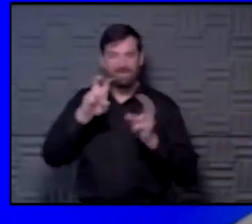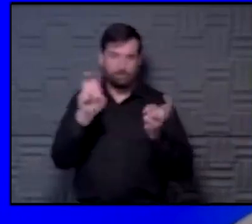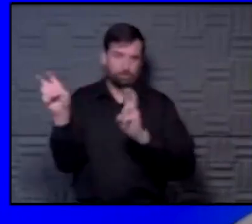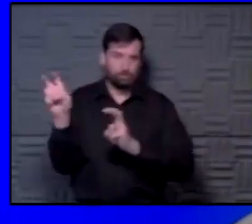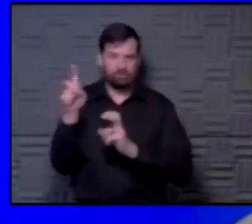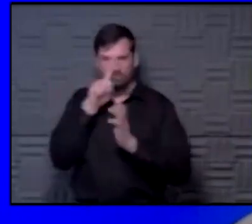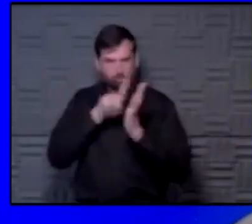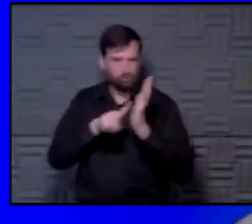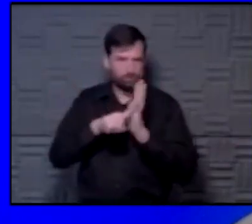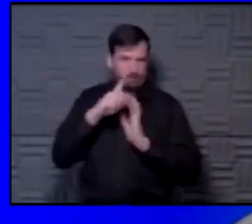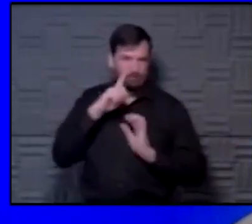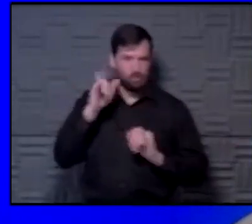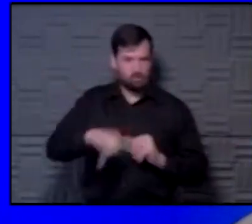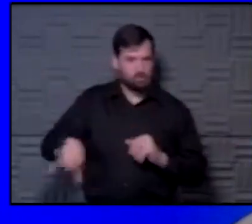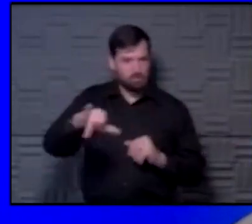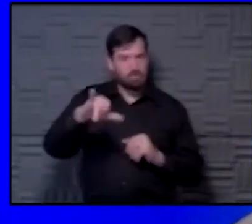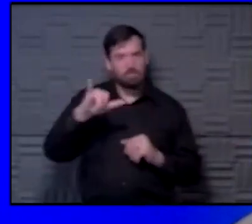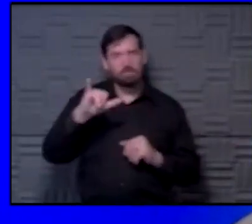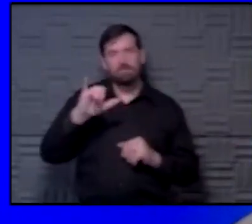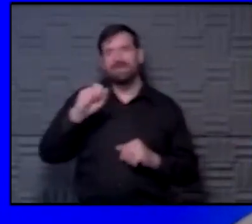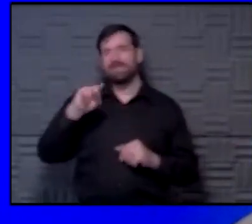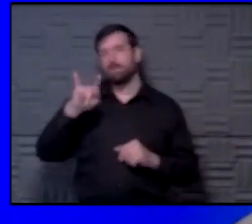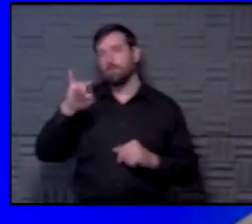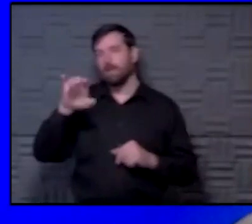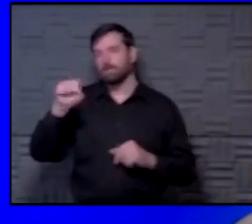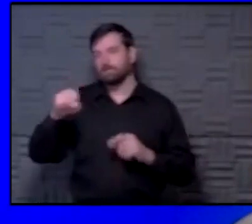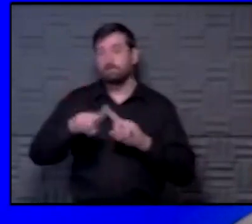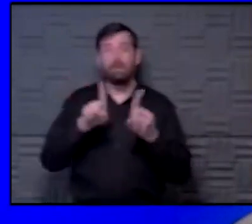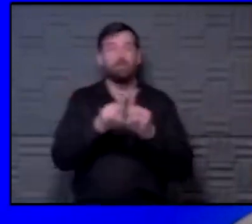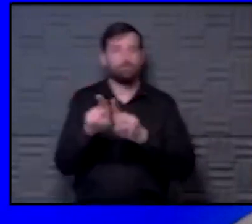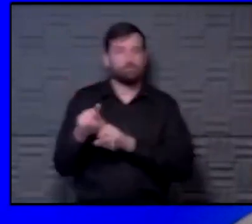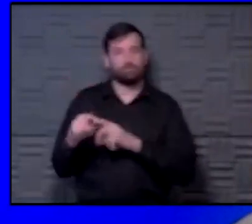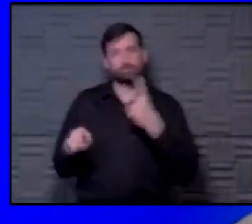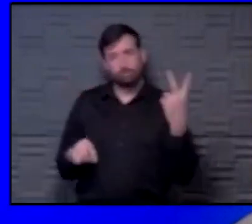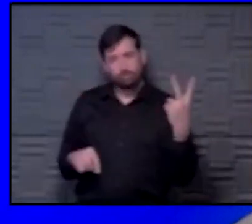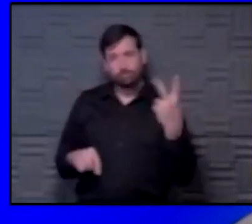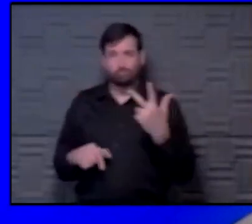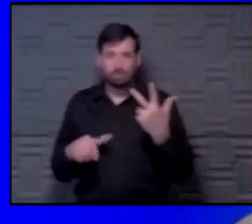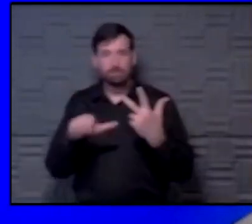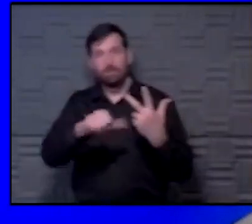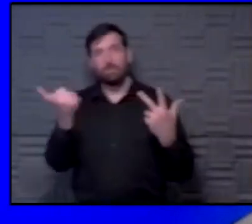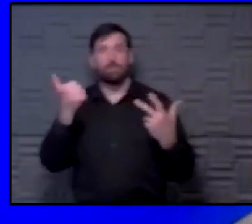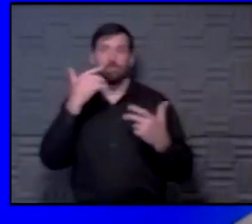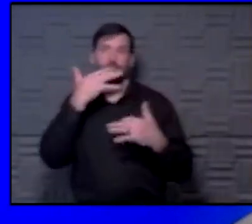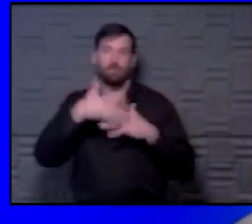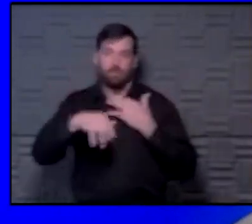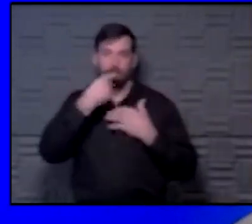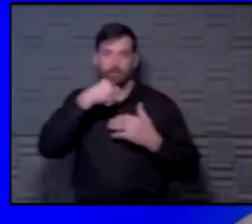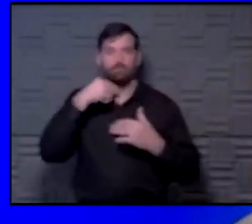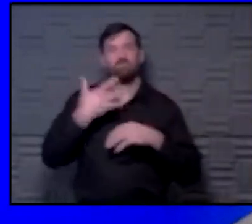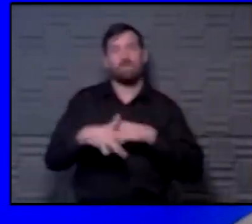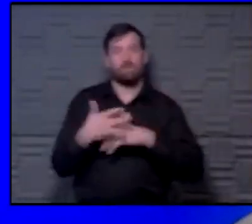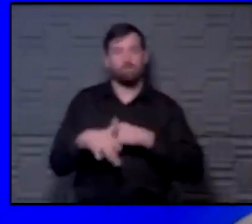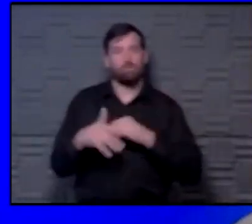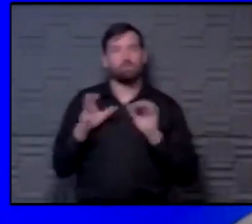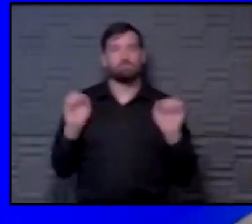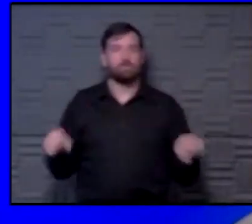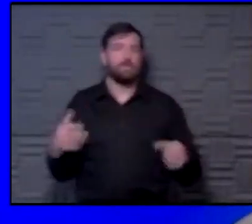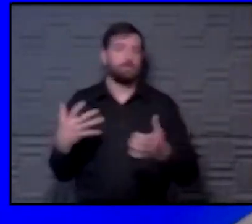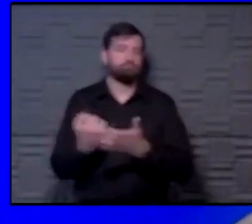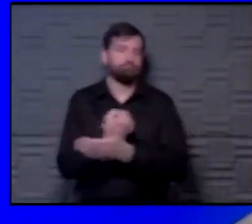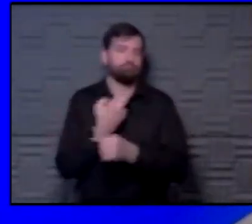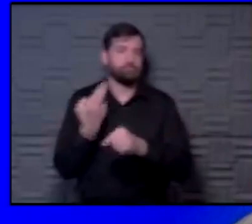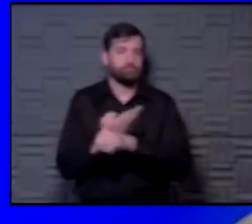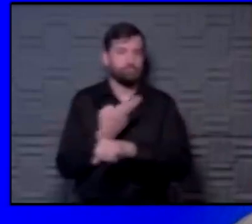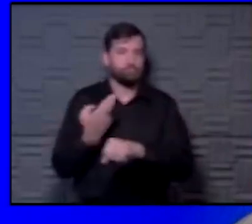for those antibodies. But also there are 2 or 3 other blood thinners on the market that we can use in the